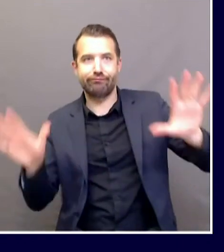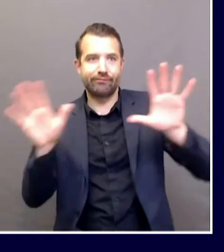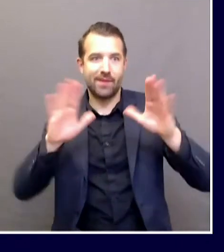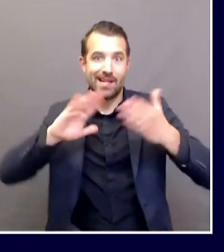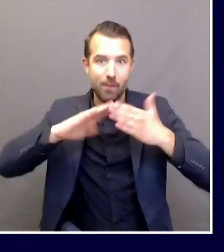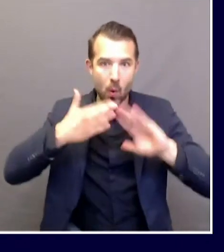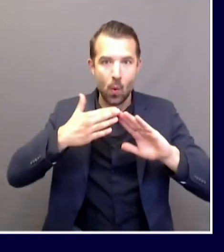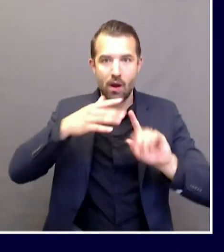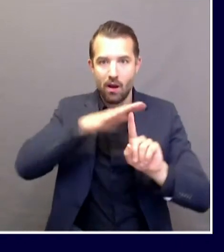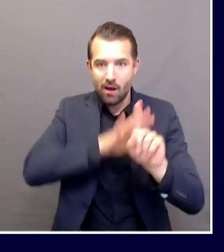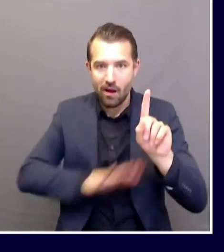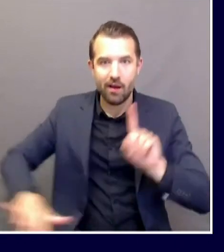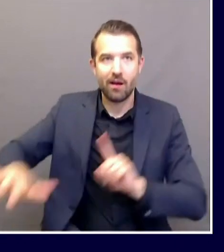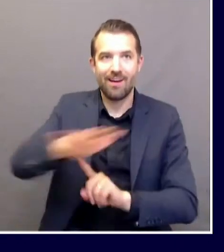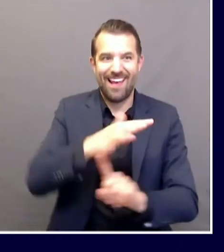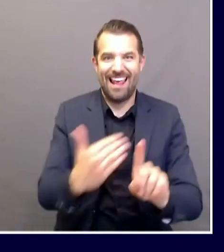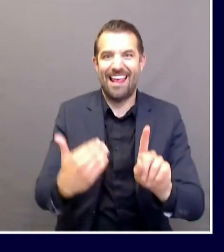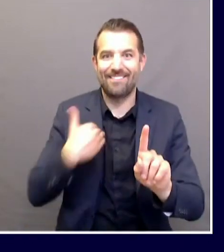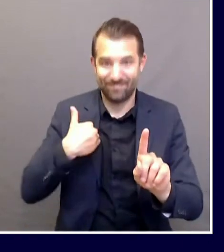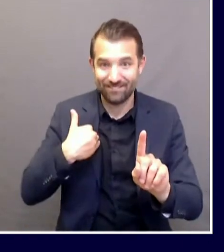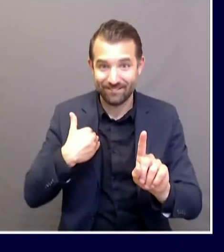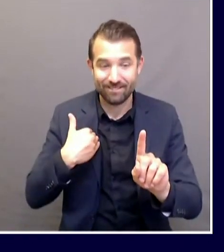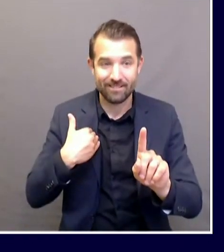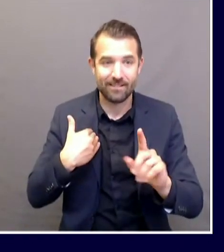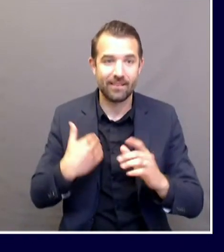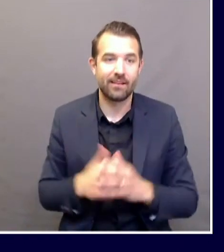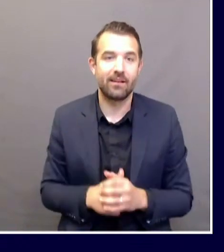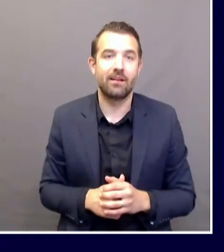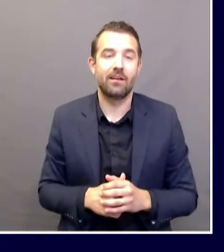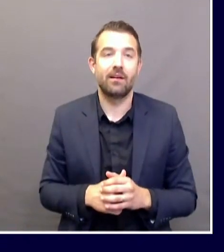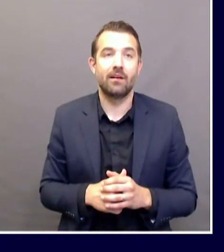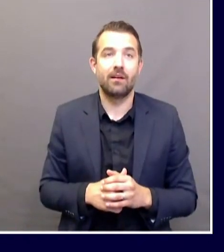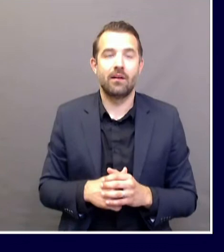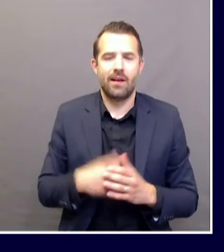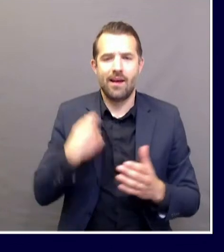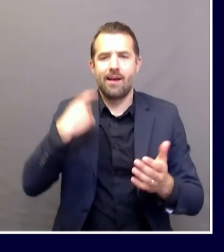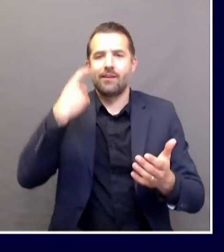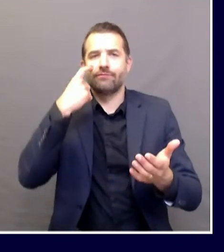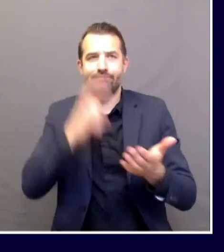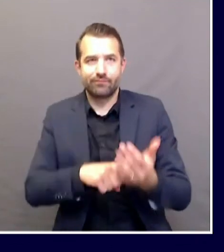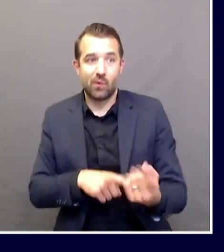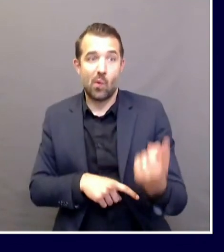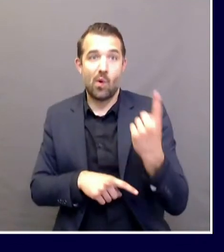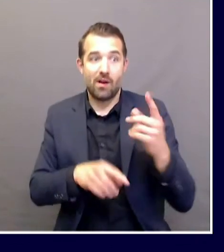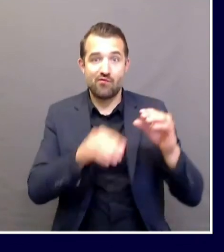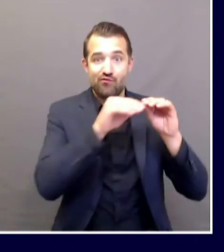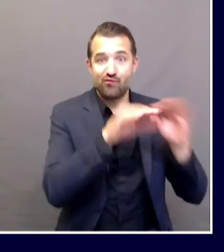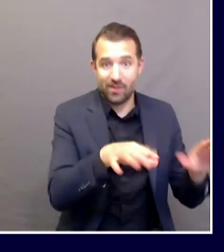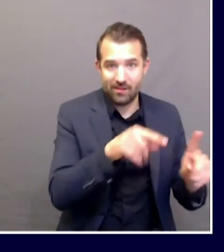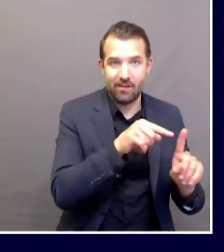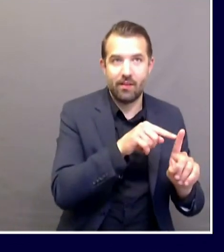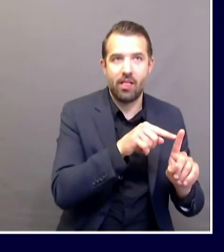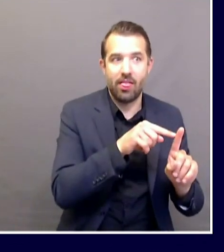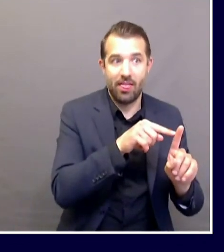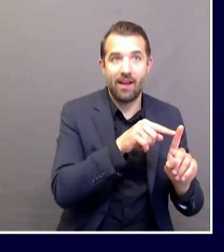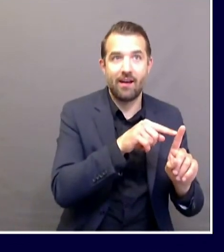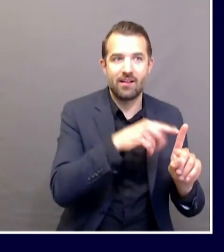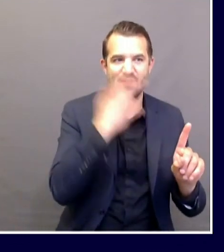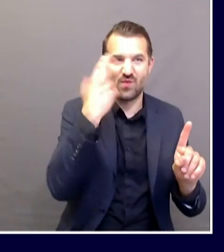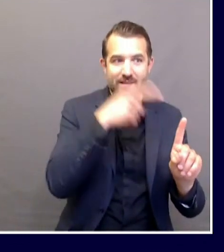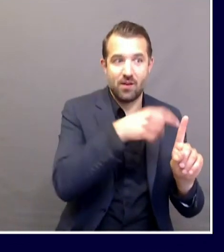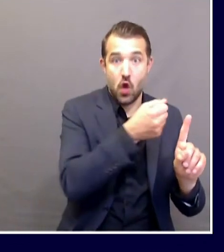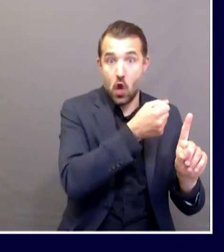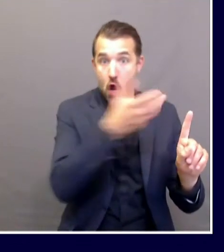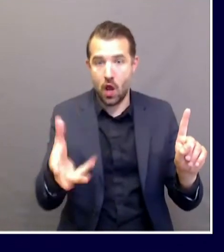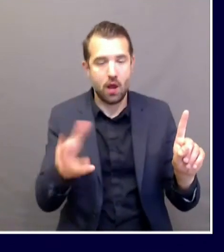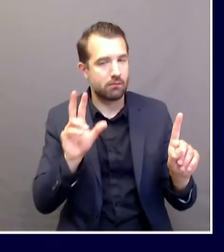cases driven by these focal outbreaks. To go back to Amy's question, it's not outbreak driven specifically, it's community